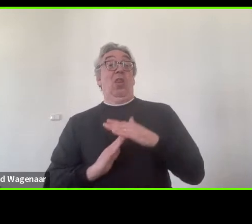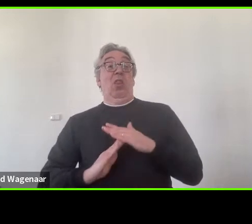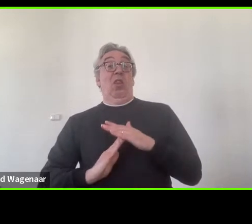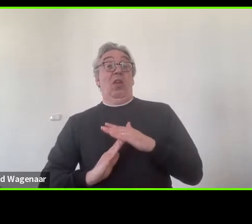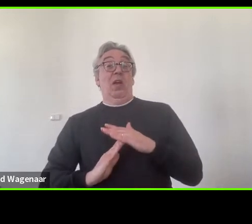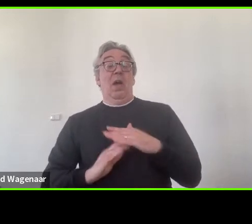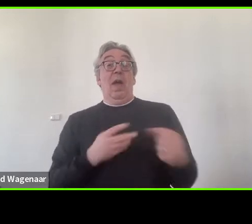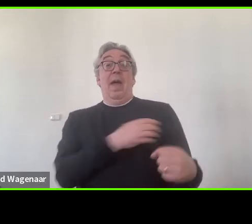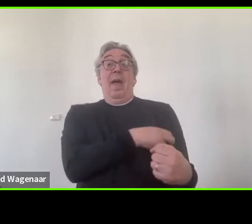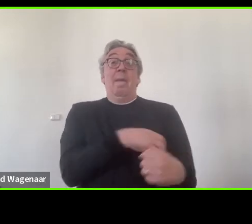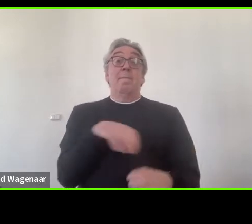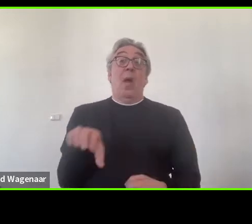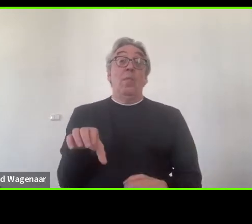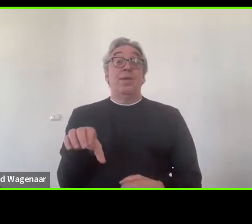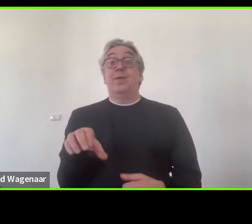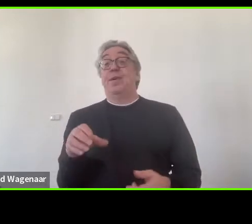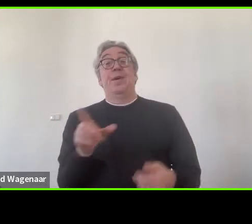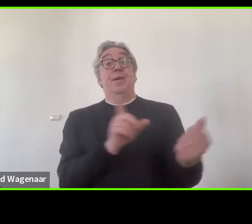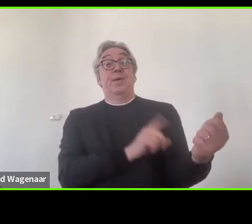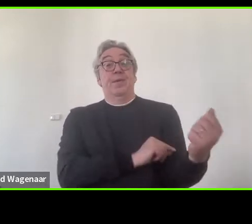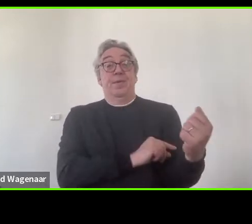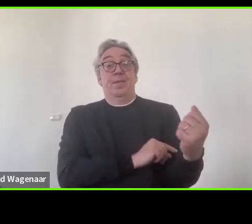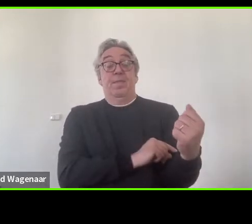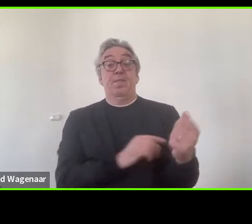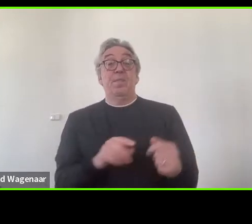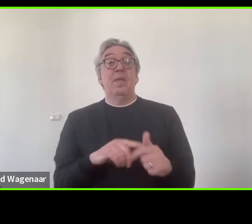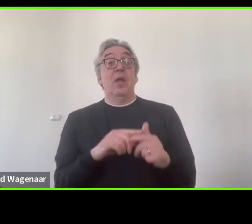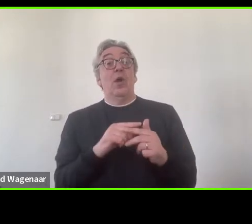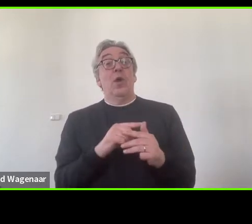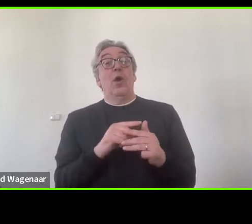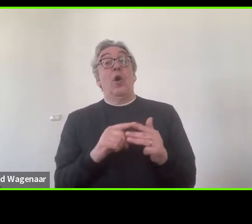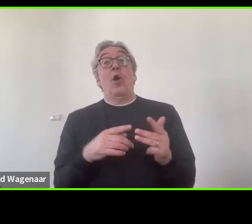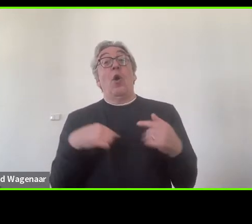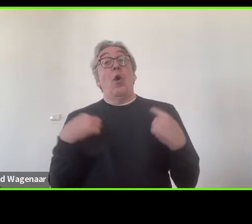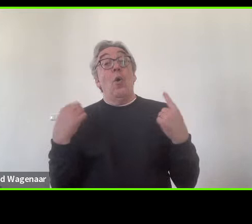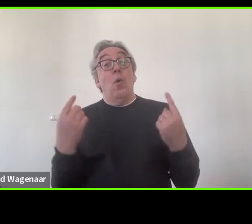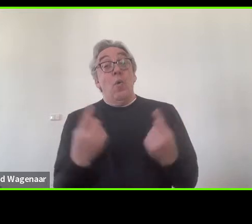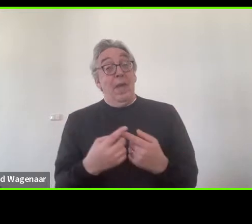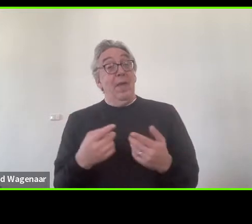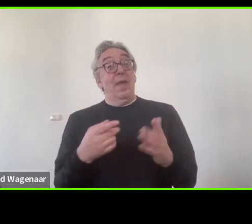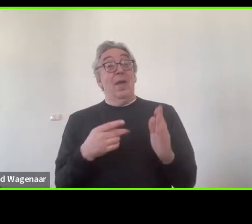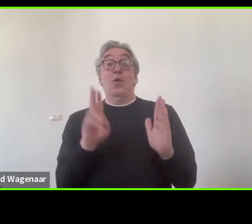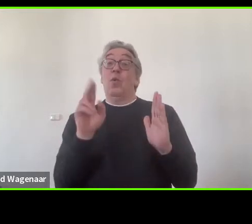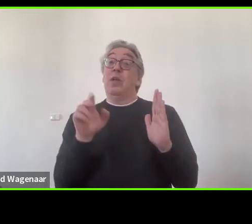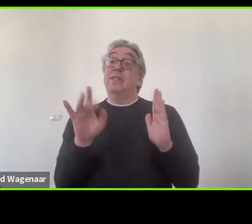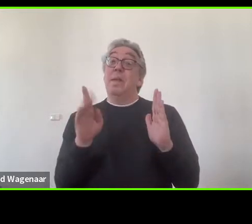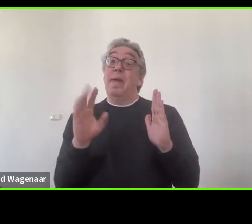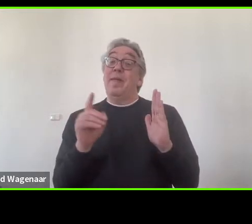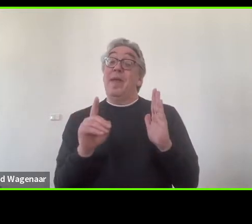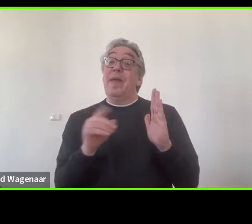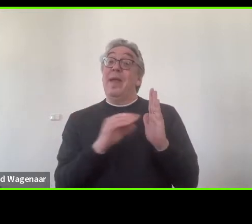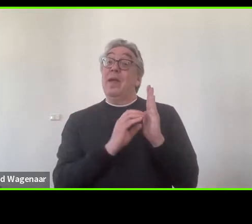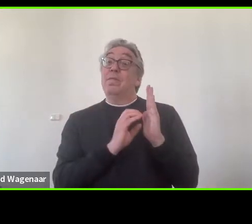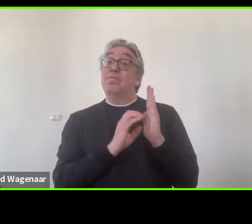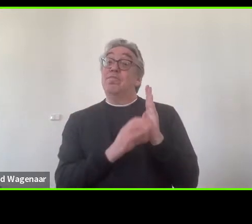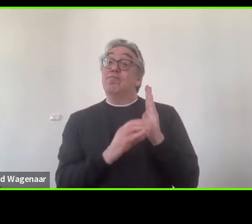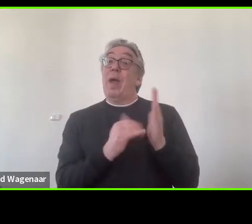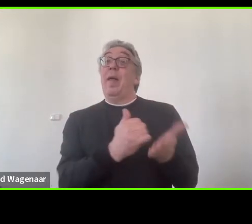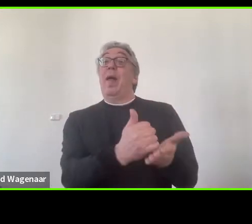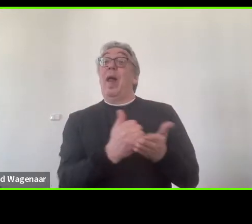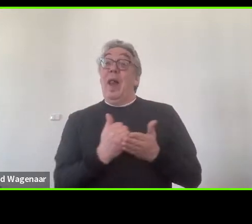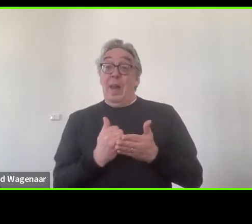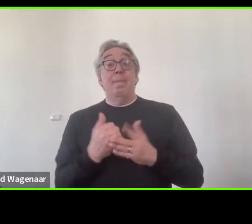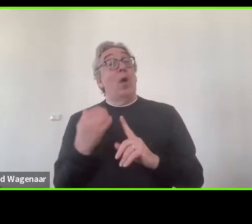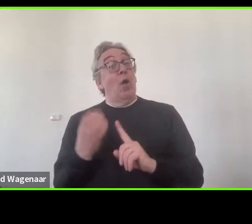these provisions have resulted some gains over the period, challenges still persist.